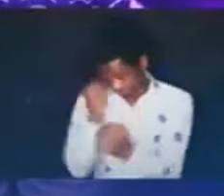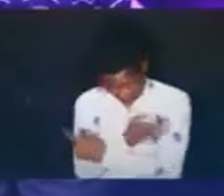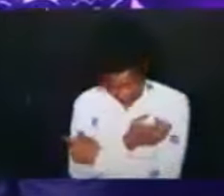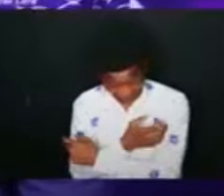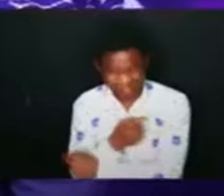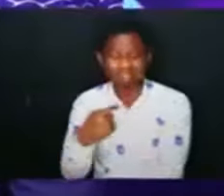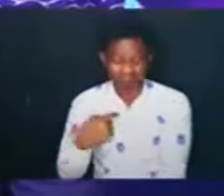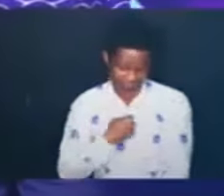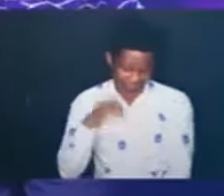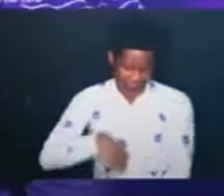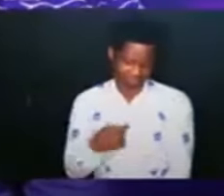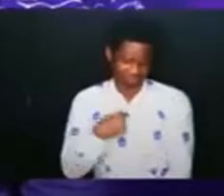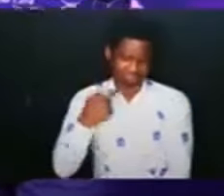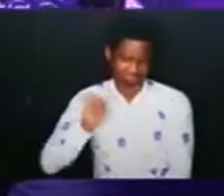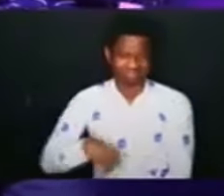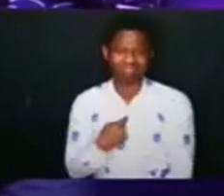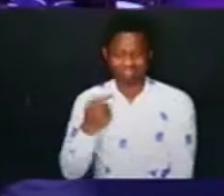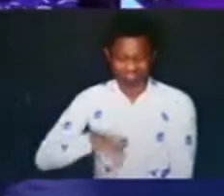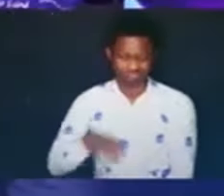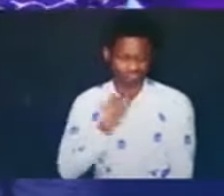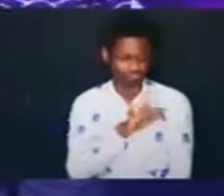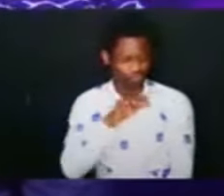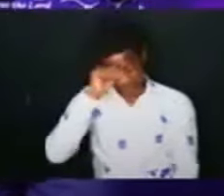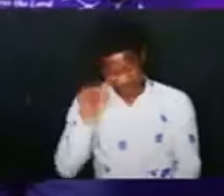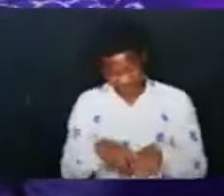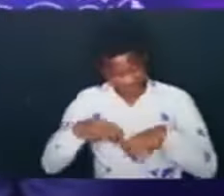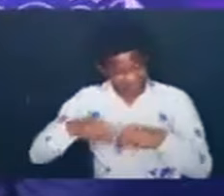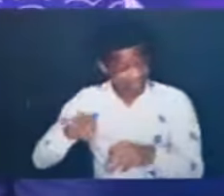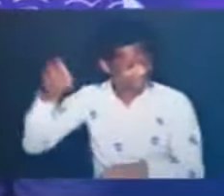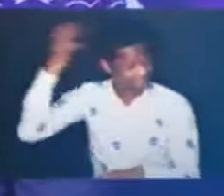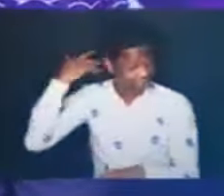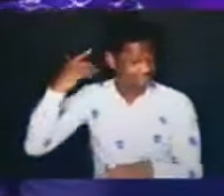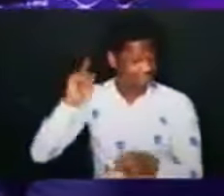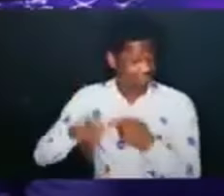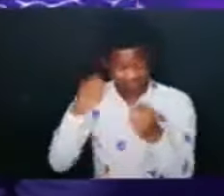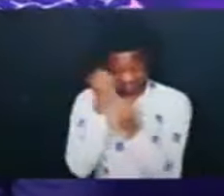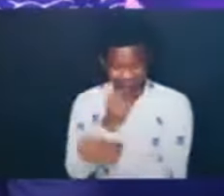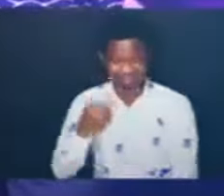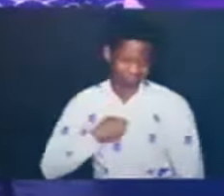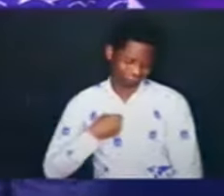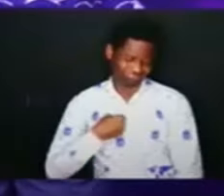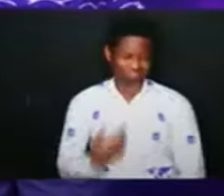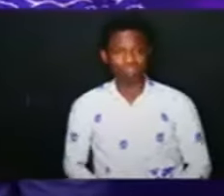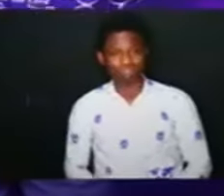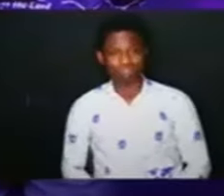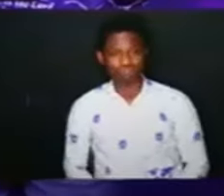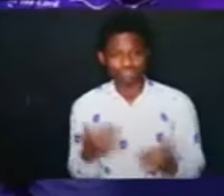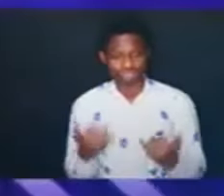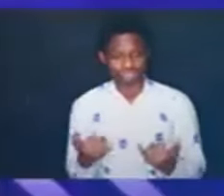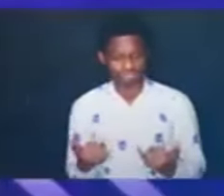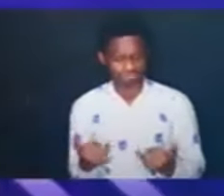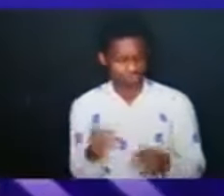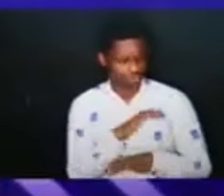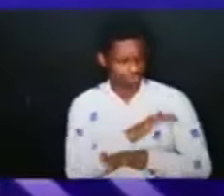"Muntwimpini me." Na wetwimpini no, na o say, "Mini munua Joseph wa, moton no ba mizrimu no." And now, na afei,